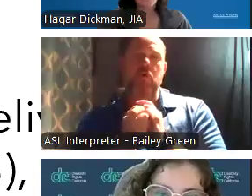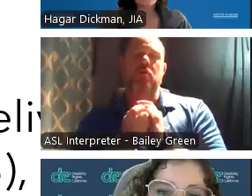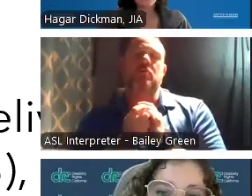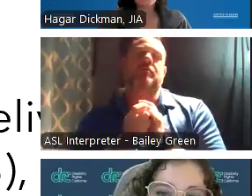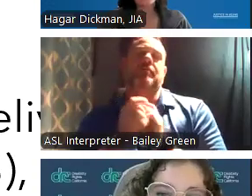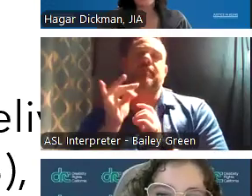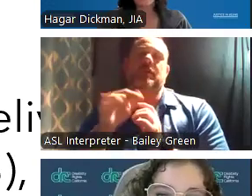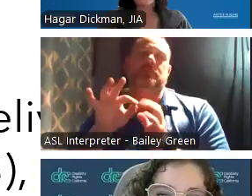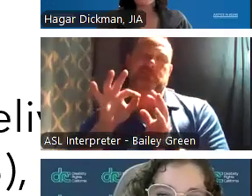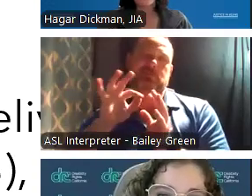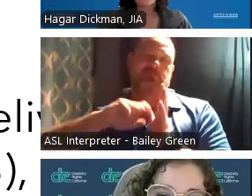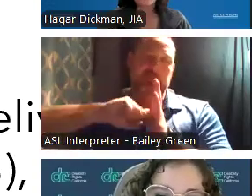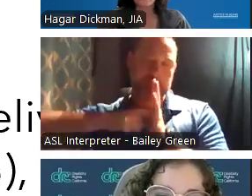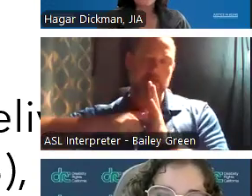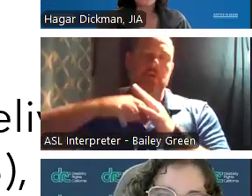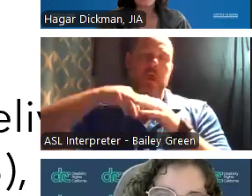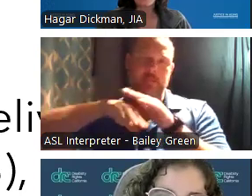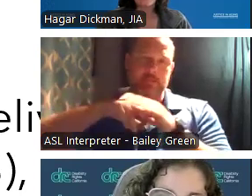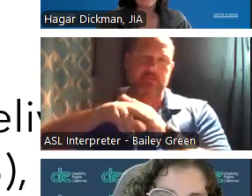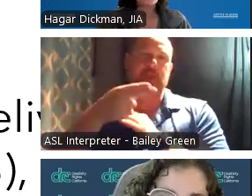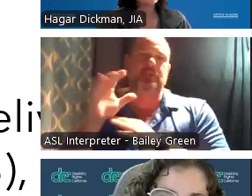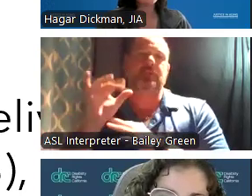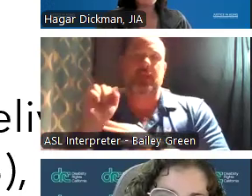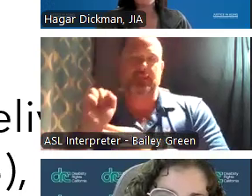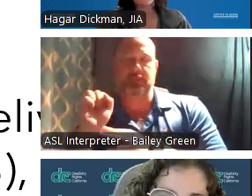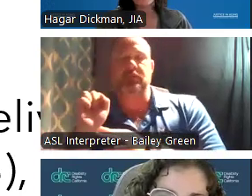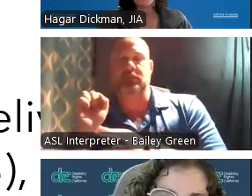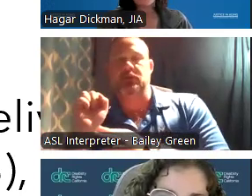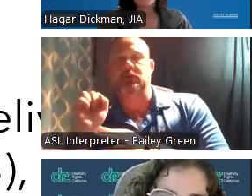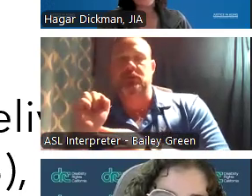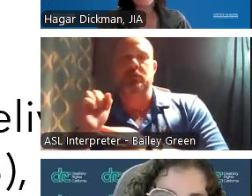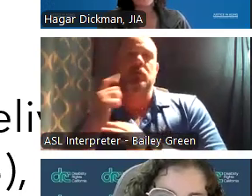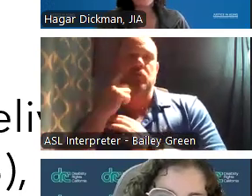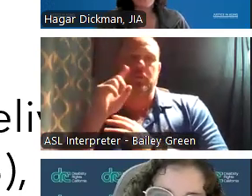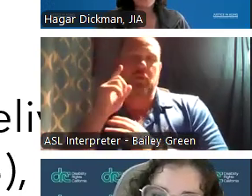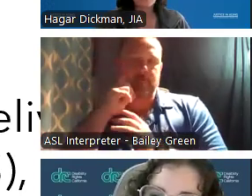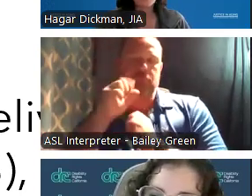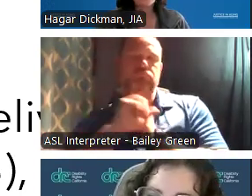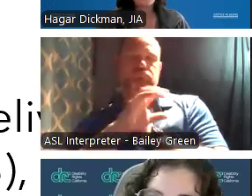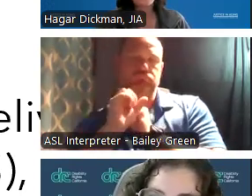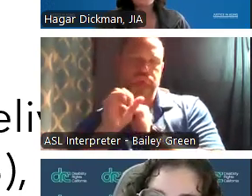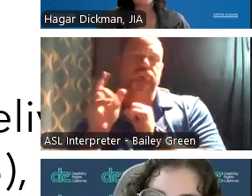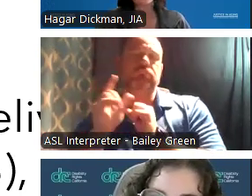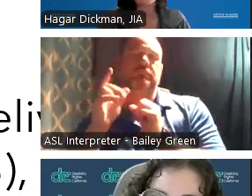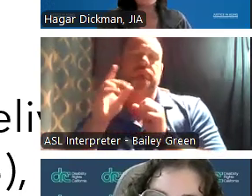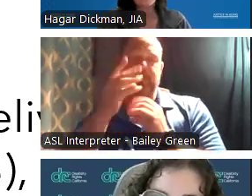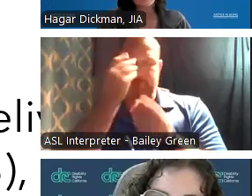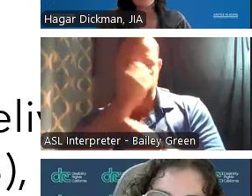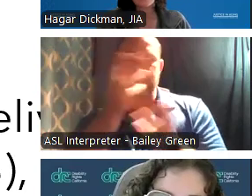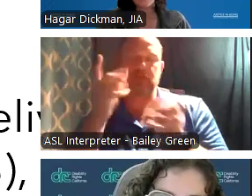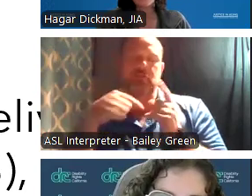key recommendation for access to HCBS. We know from data published by the Department of Healthcare Services that we have